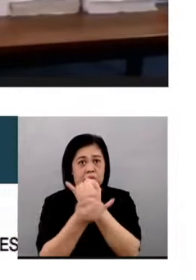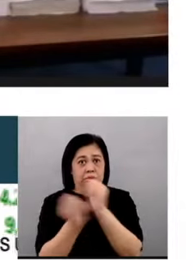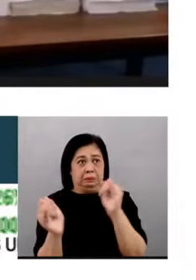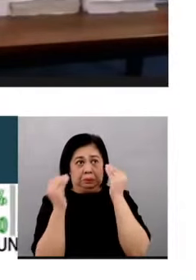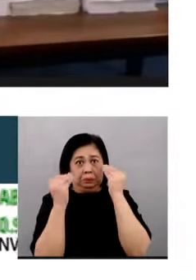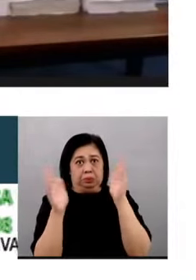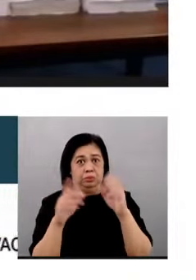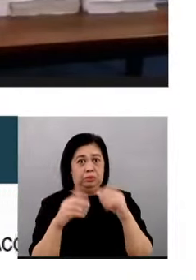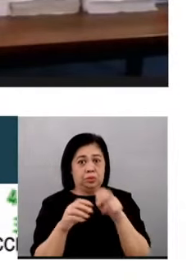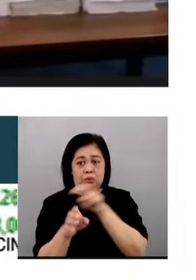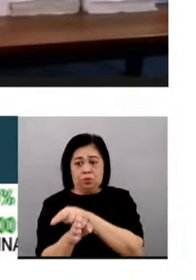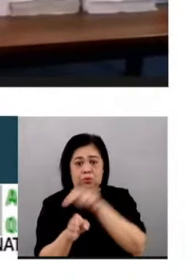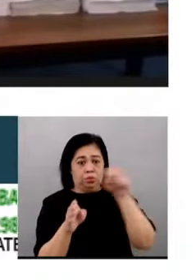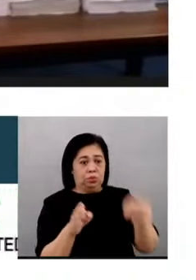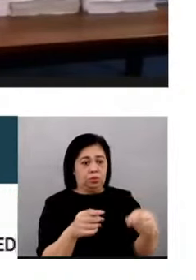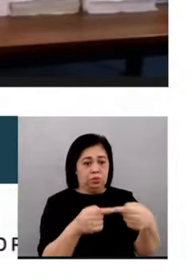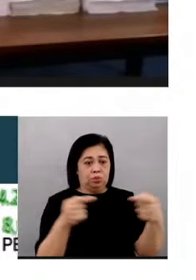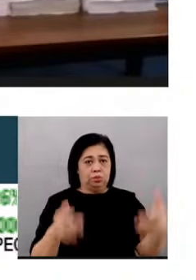to the opposition.